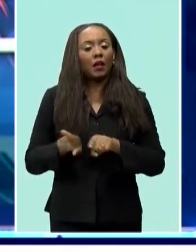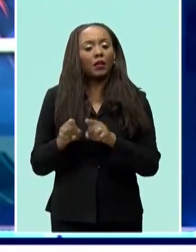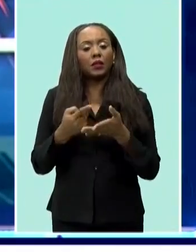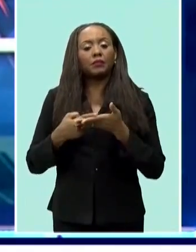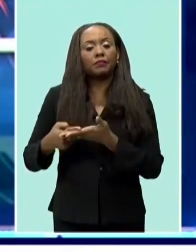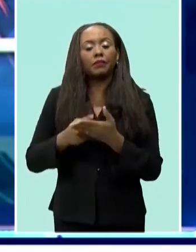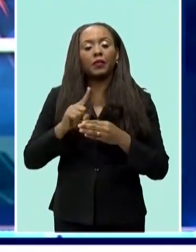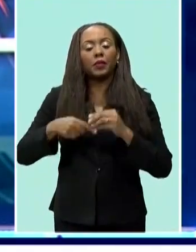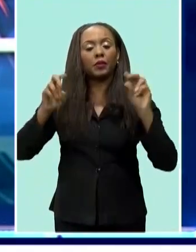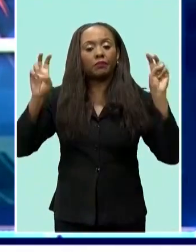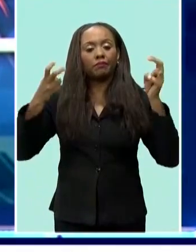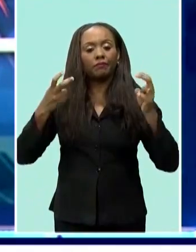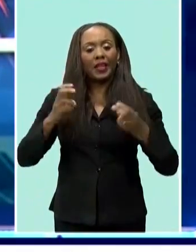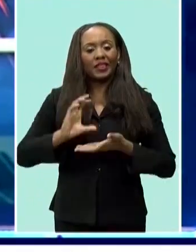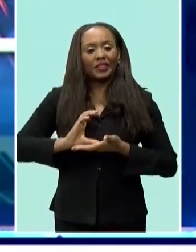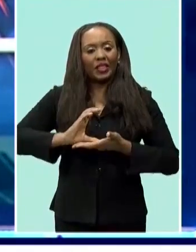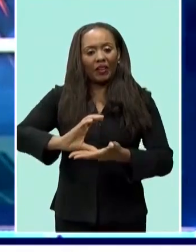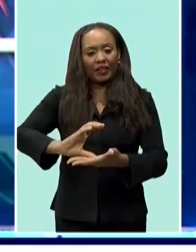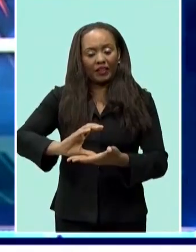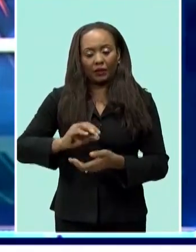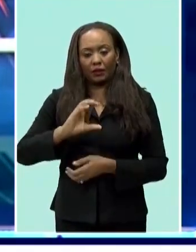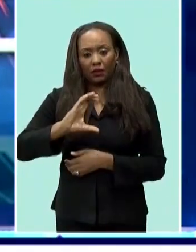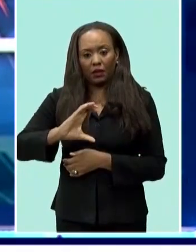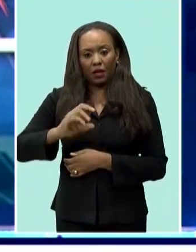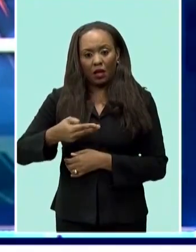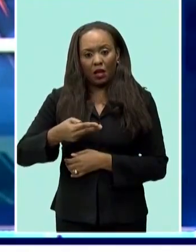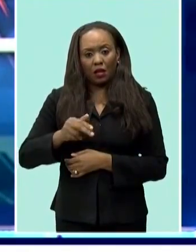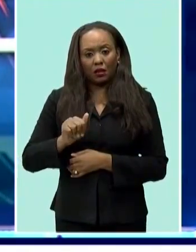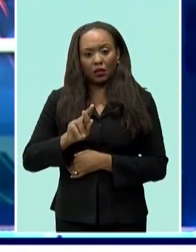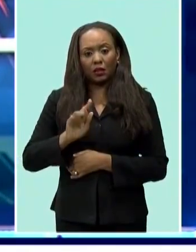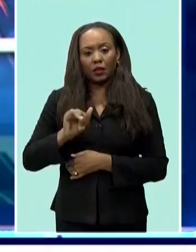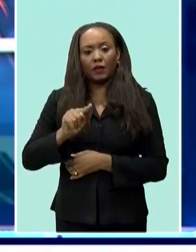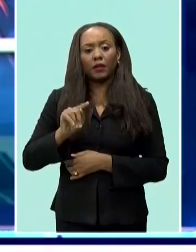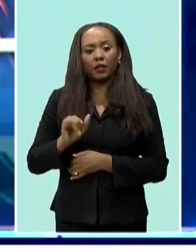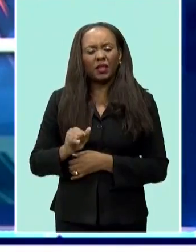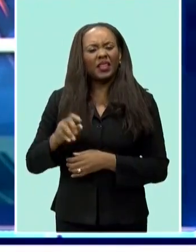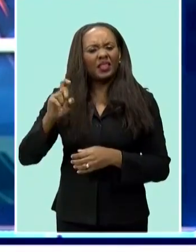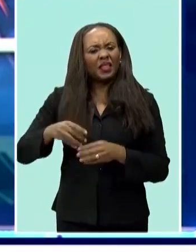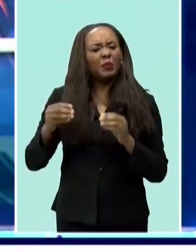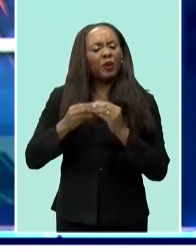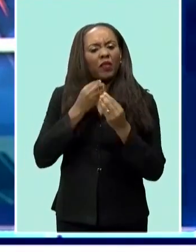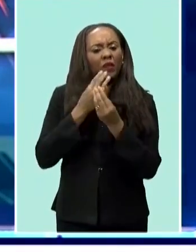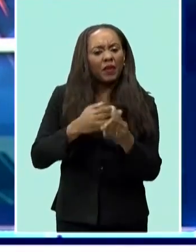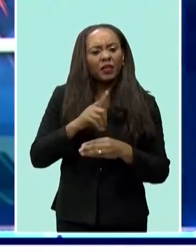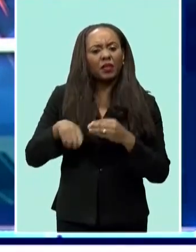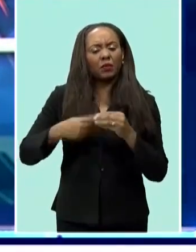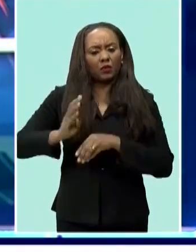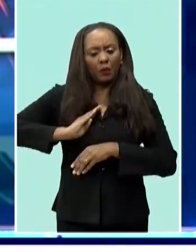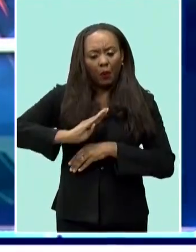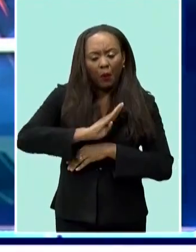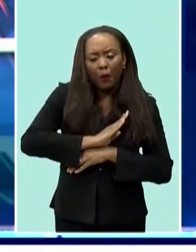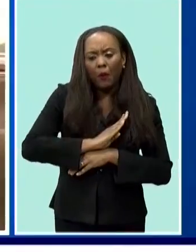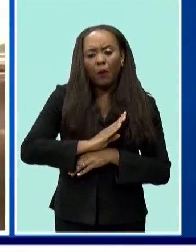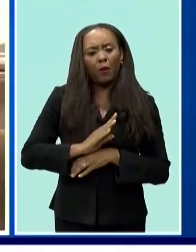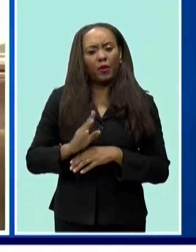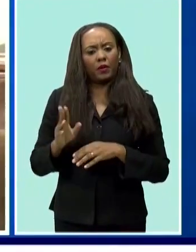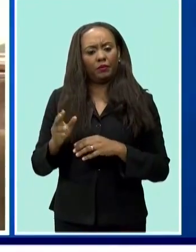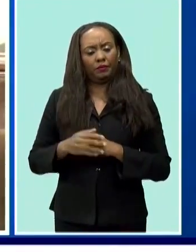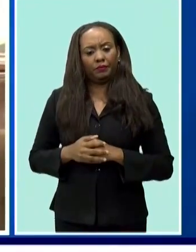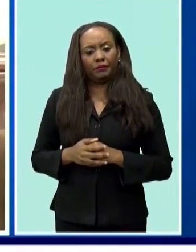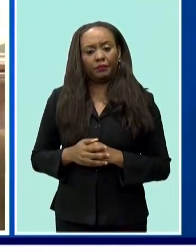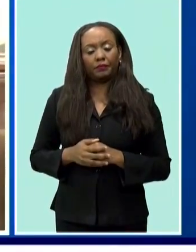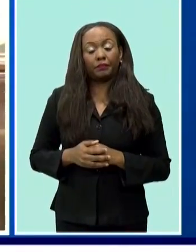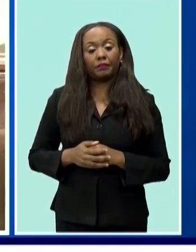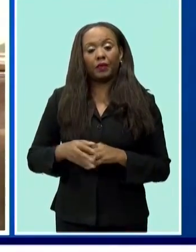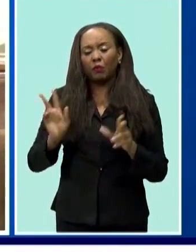debated the Charity Amendment Bill, and the AG explains more details will be needed about the trustees and the boards. You now have